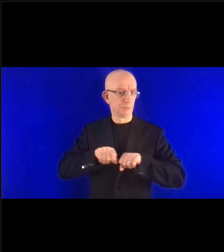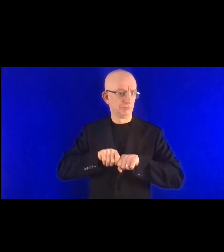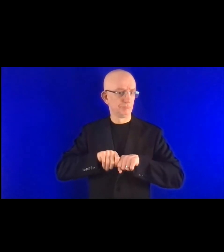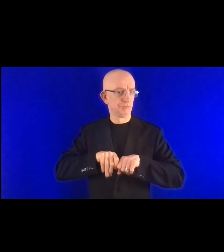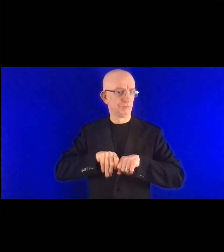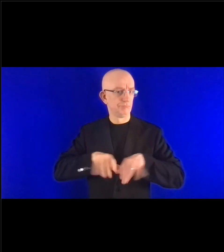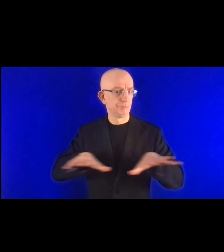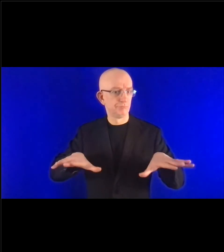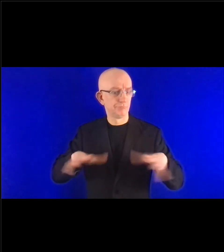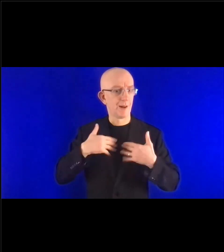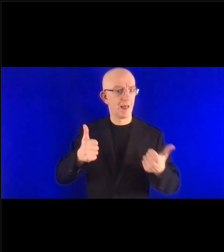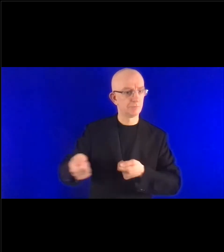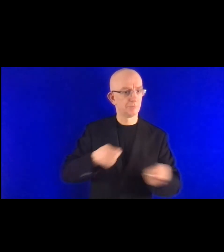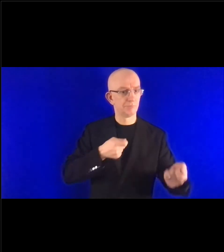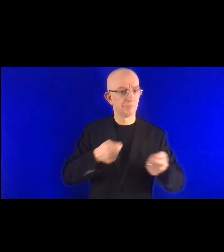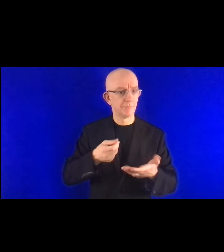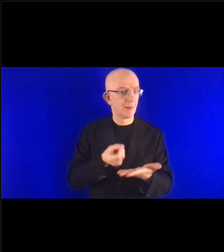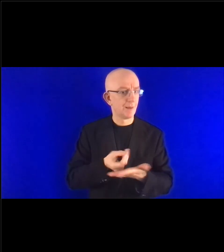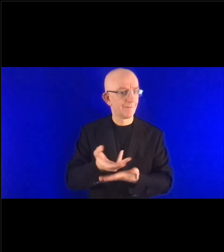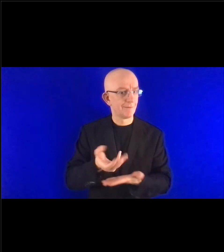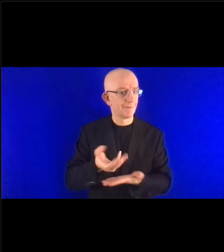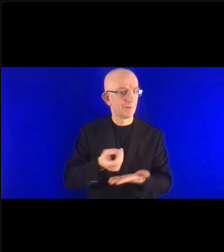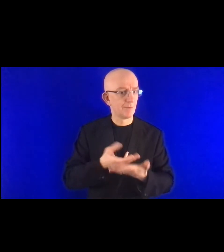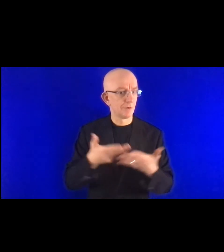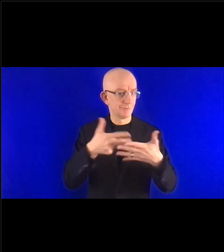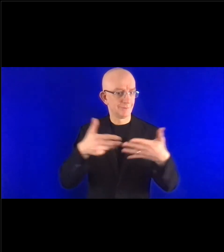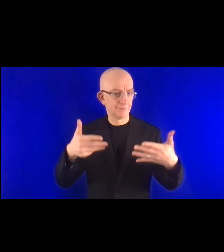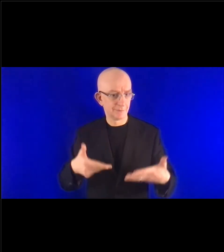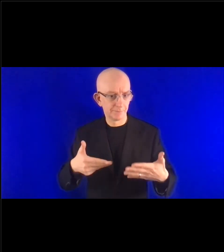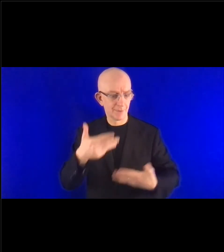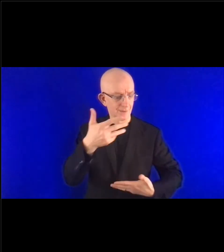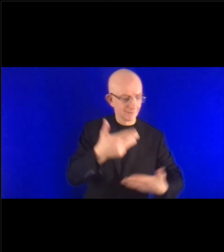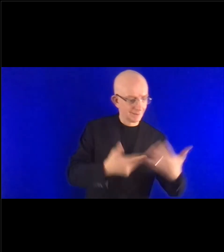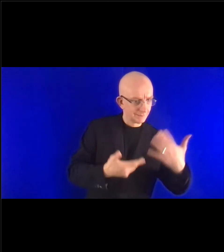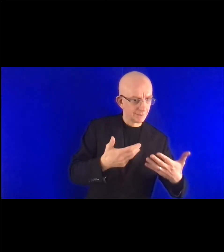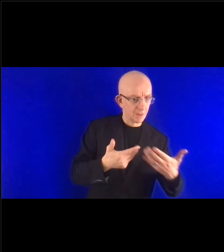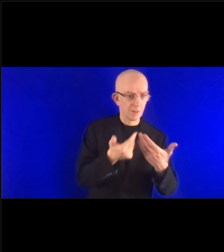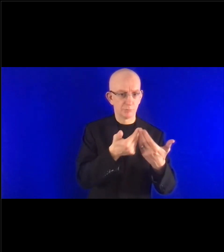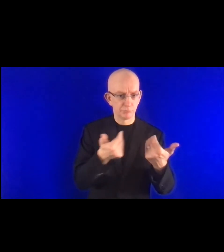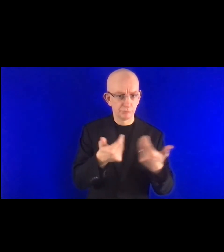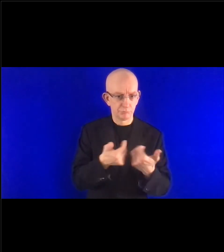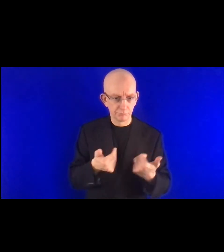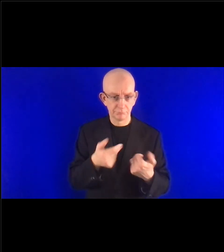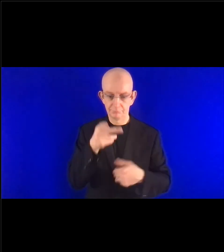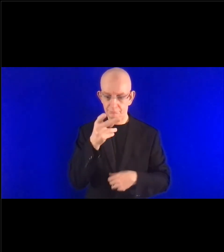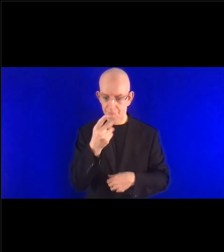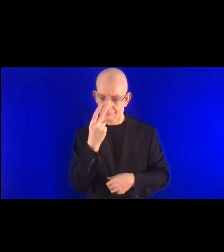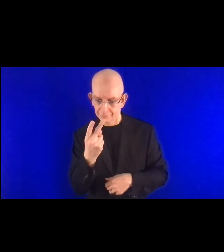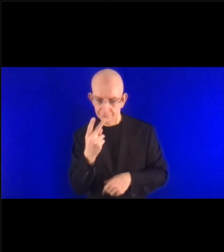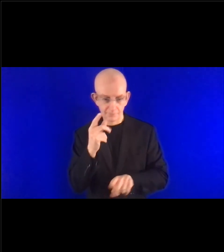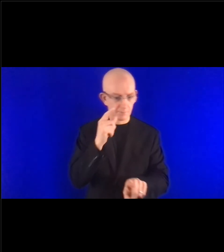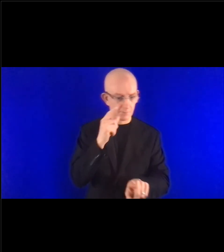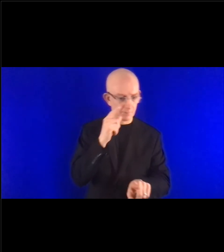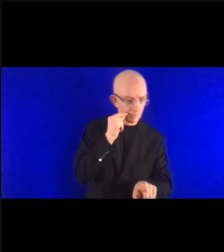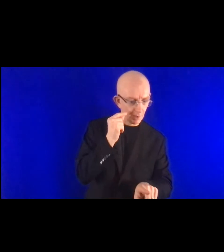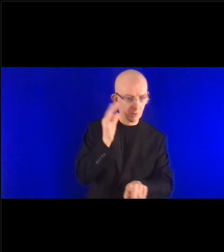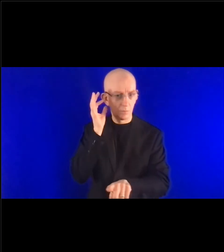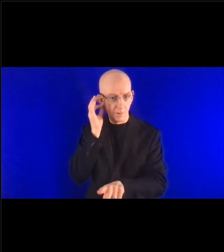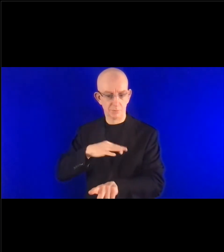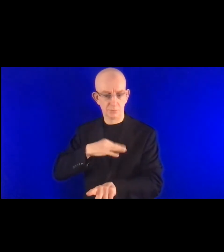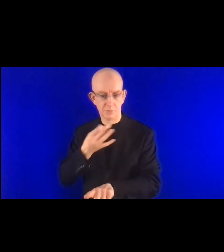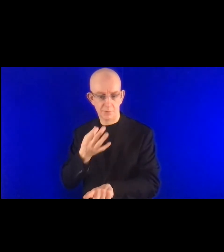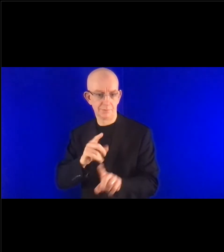being collected. For example, the Ministry of Health TRIC, that is a template for